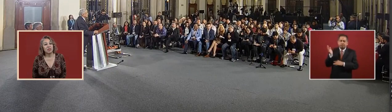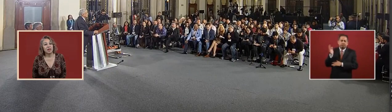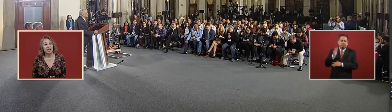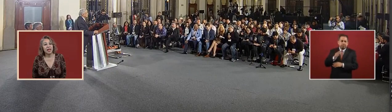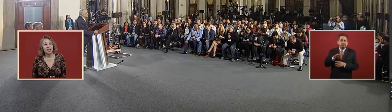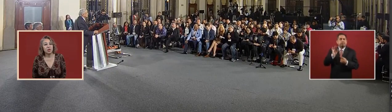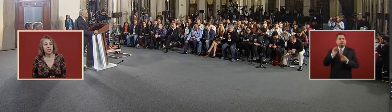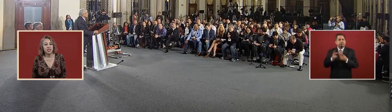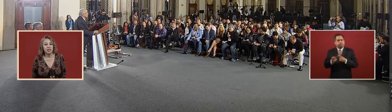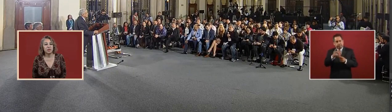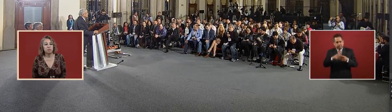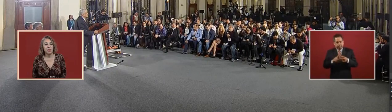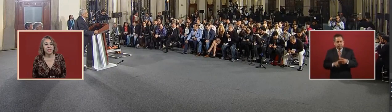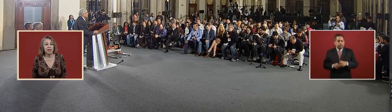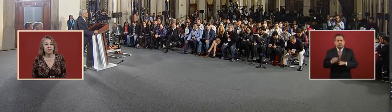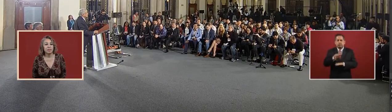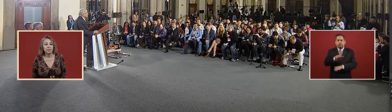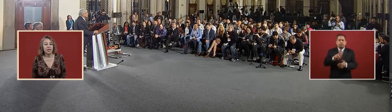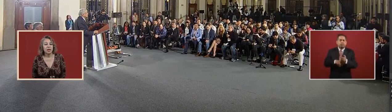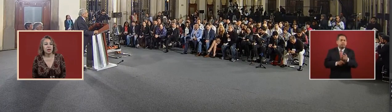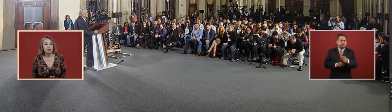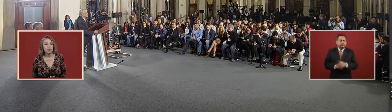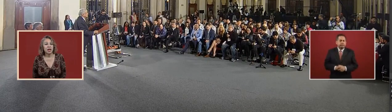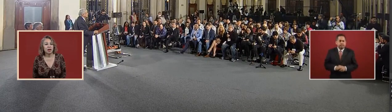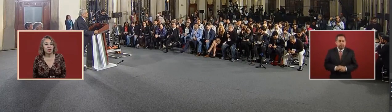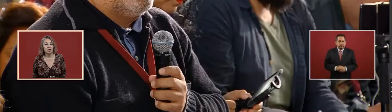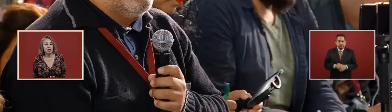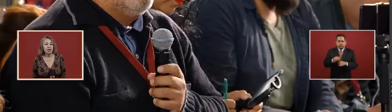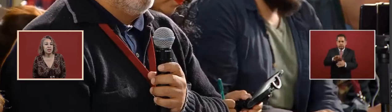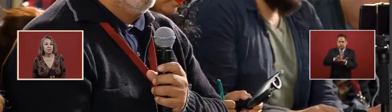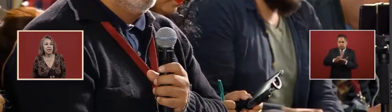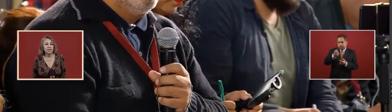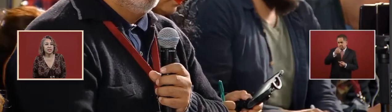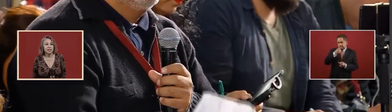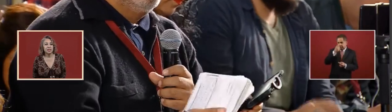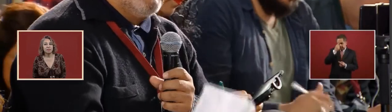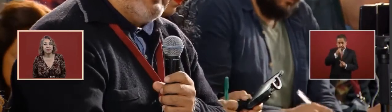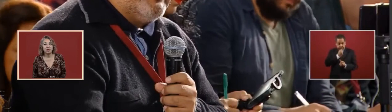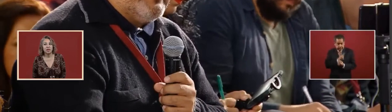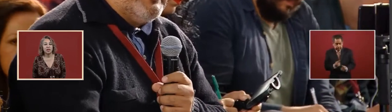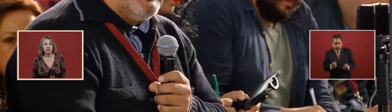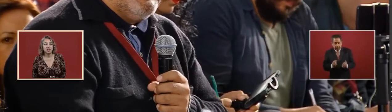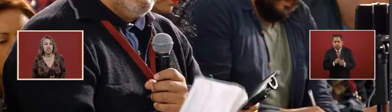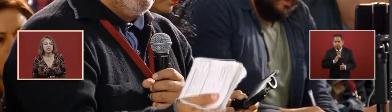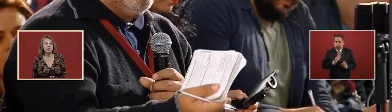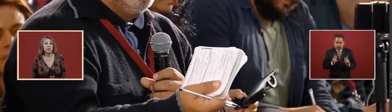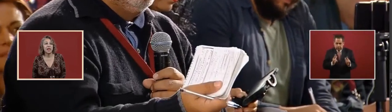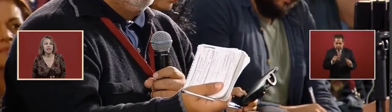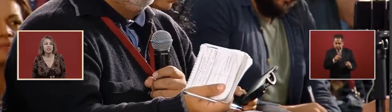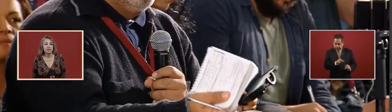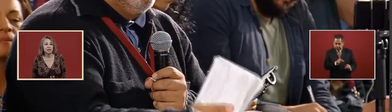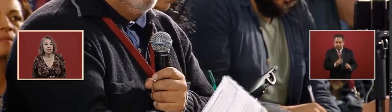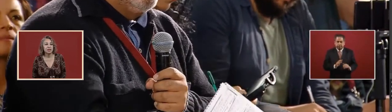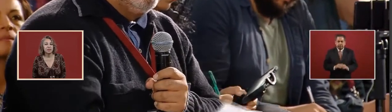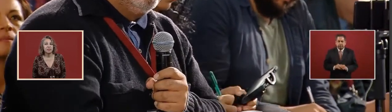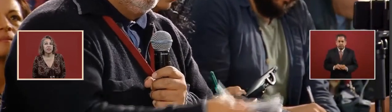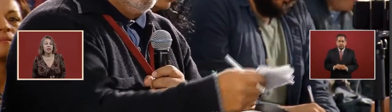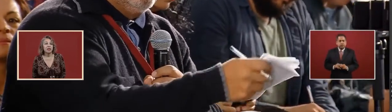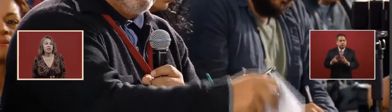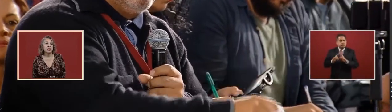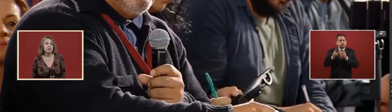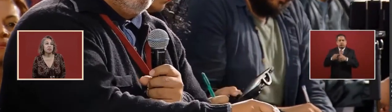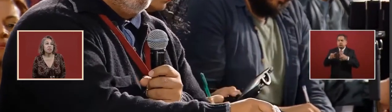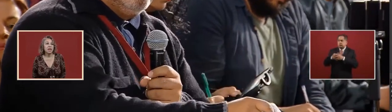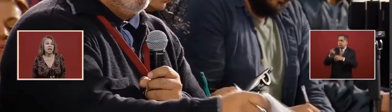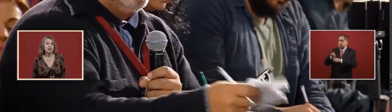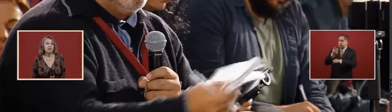So he had a question that was pending regarding the medicines for the children with cancer.